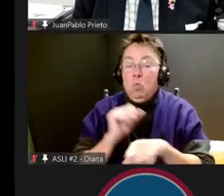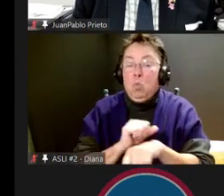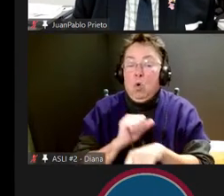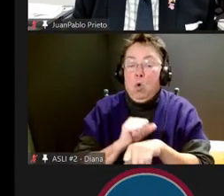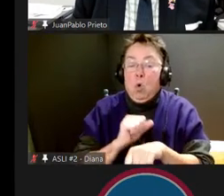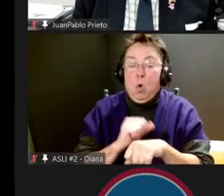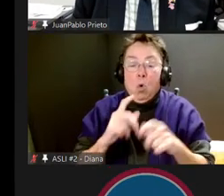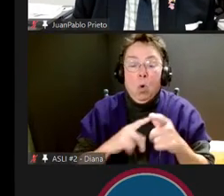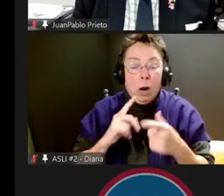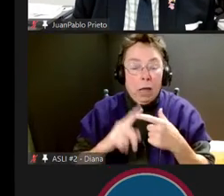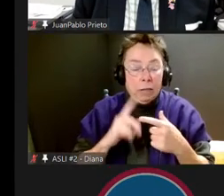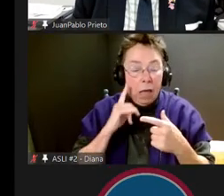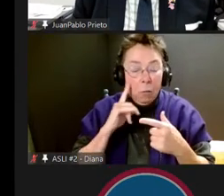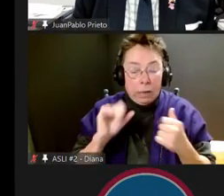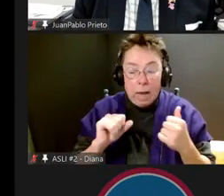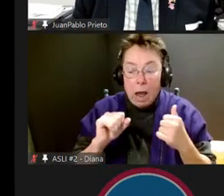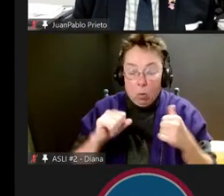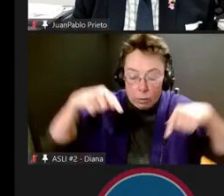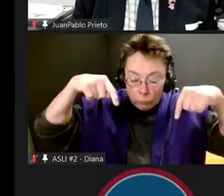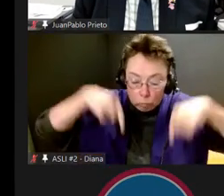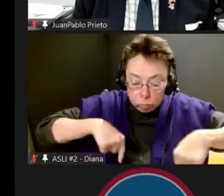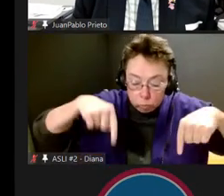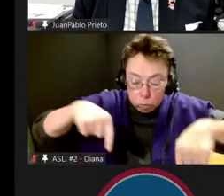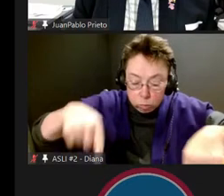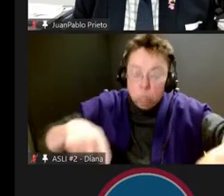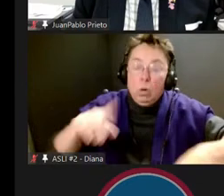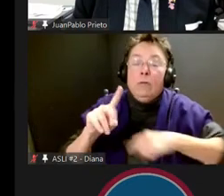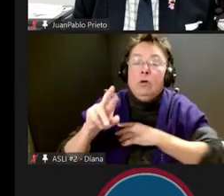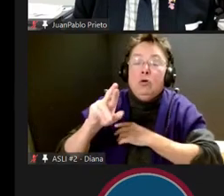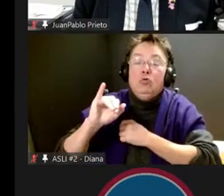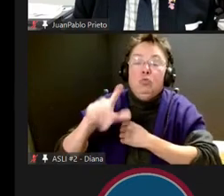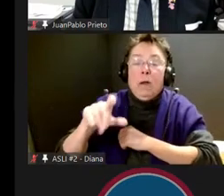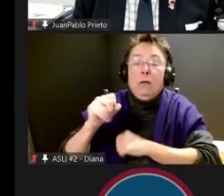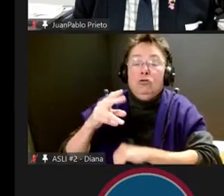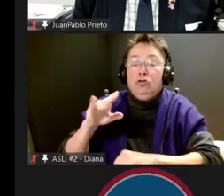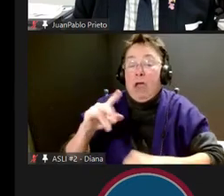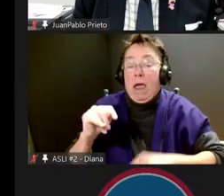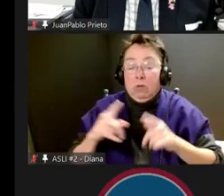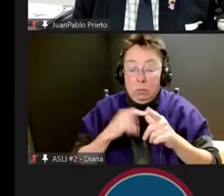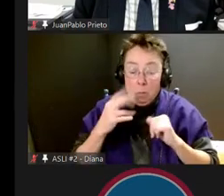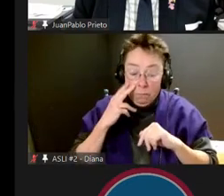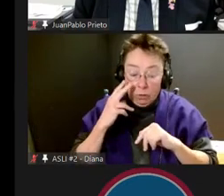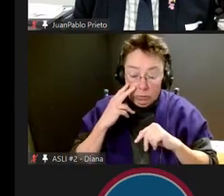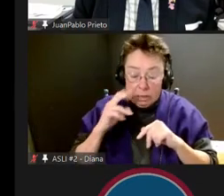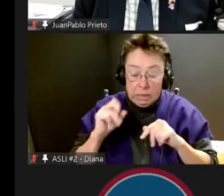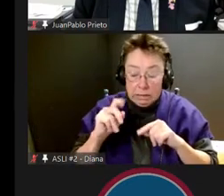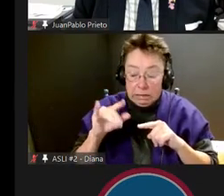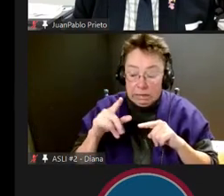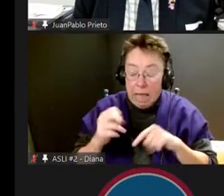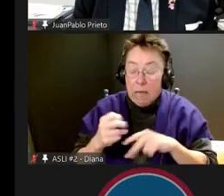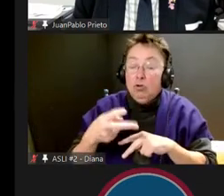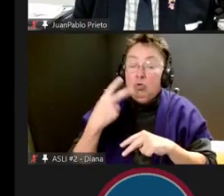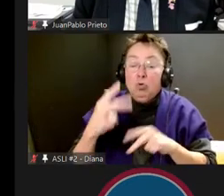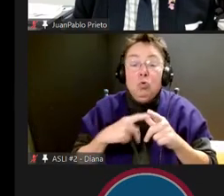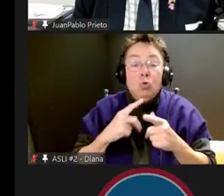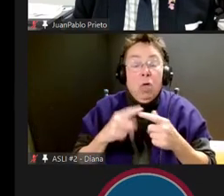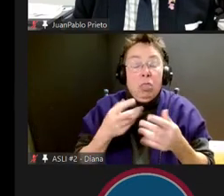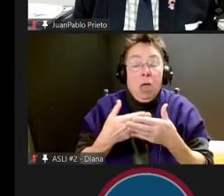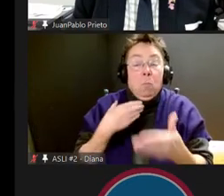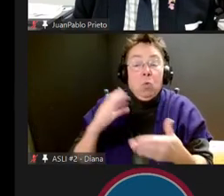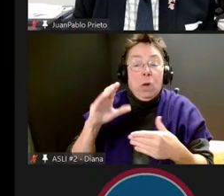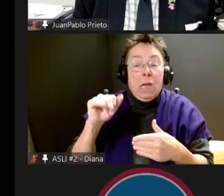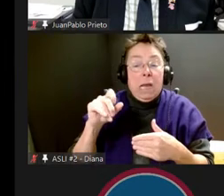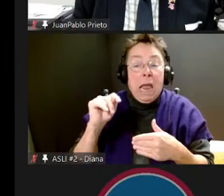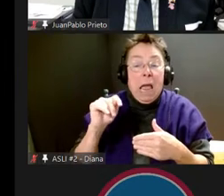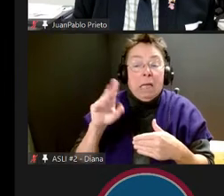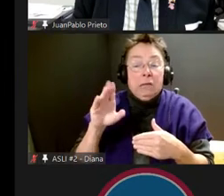drilling the last of the drill shafts there for that stage, North Main Line stage two, as well as starting to install those precast beams and